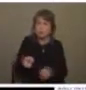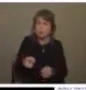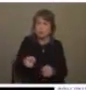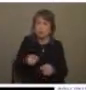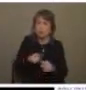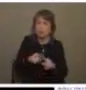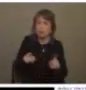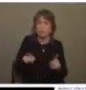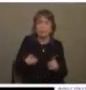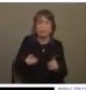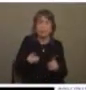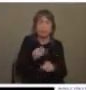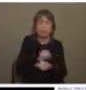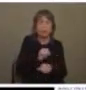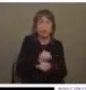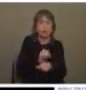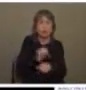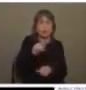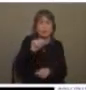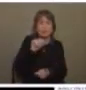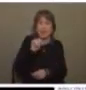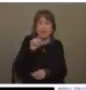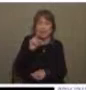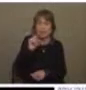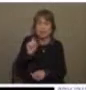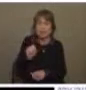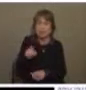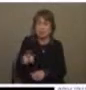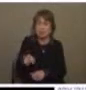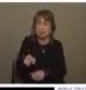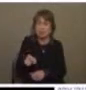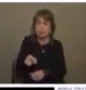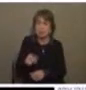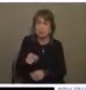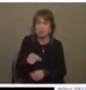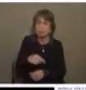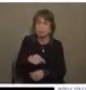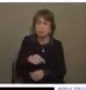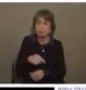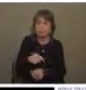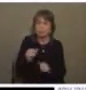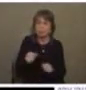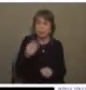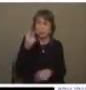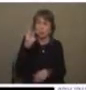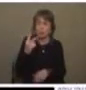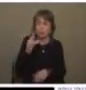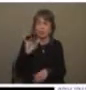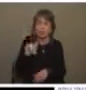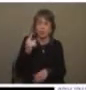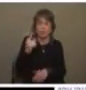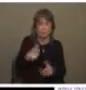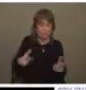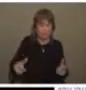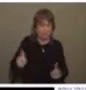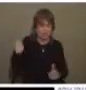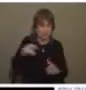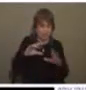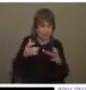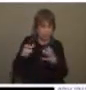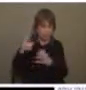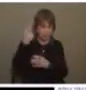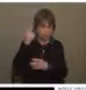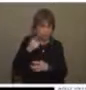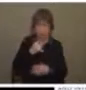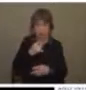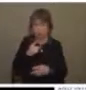employment status into several categories. And keep an eye on the yellow line. Next slide, please. The single biggest category of employment status of